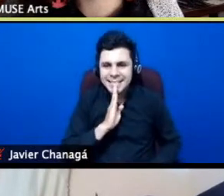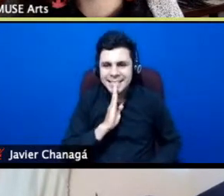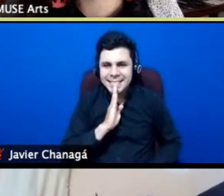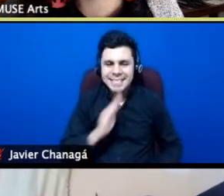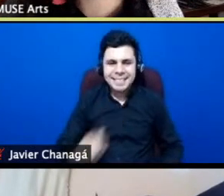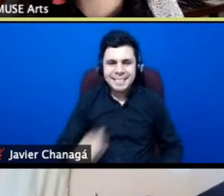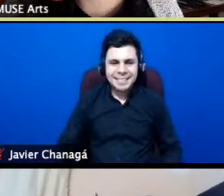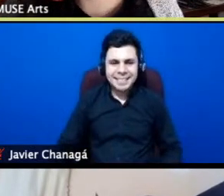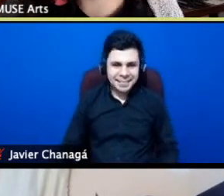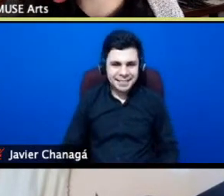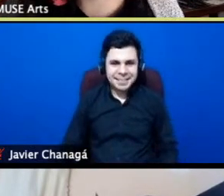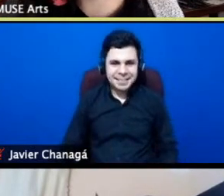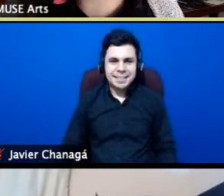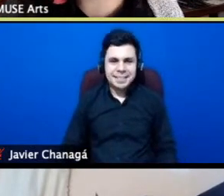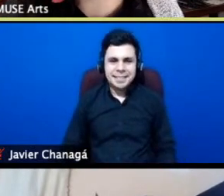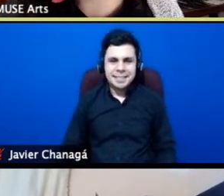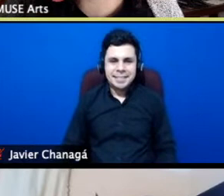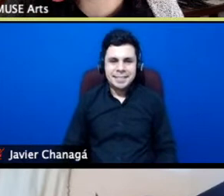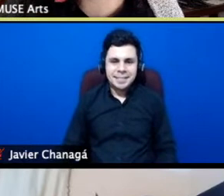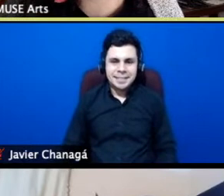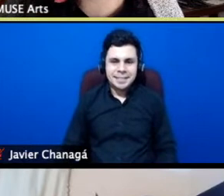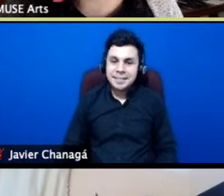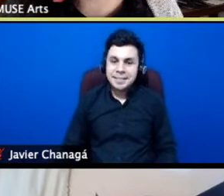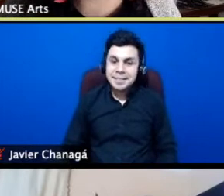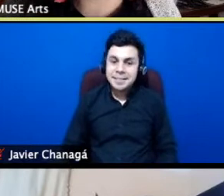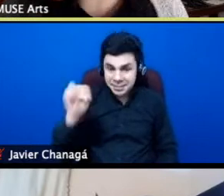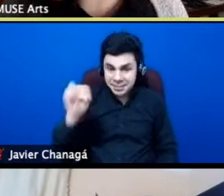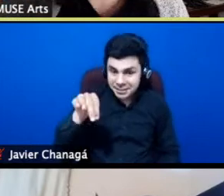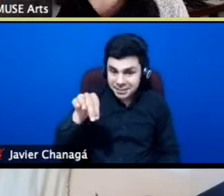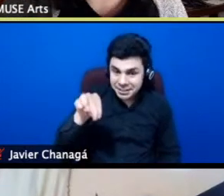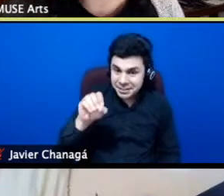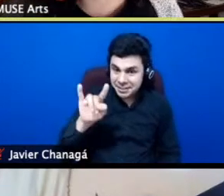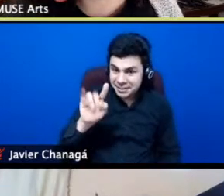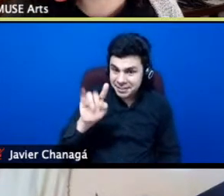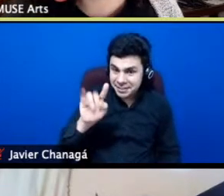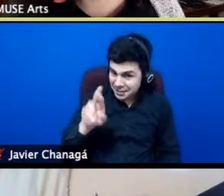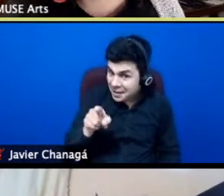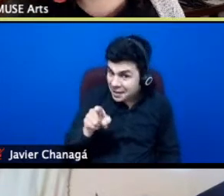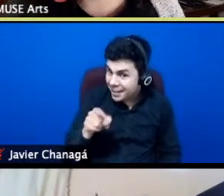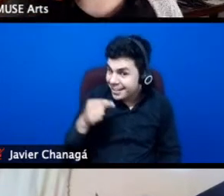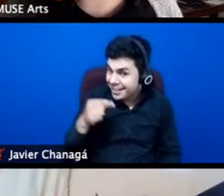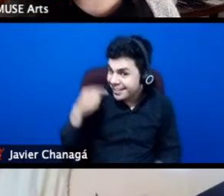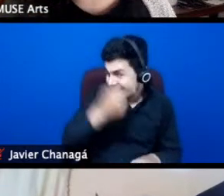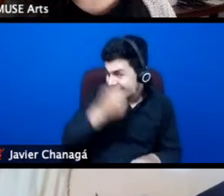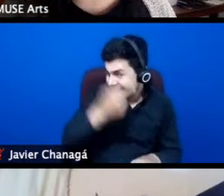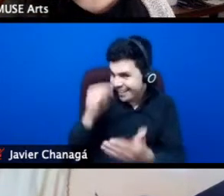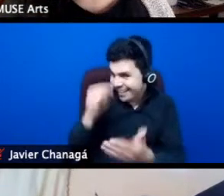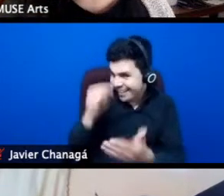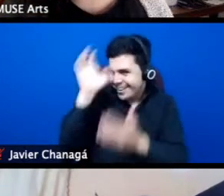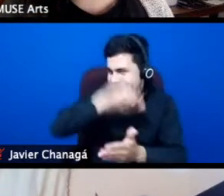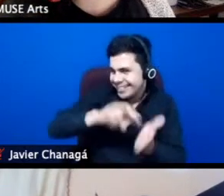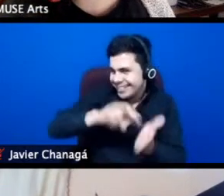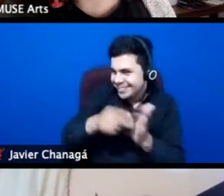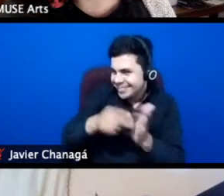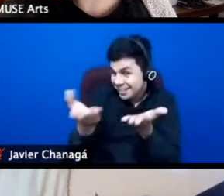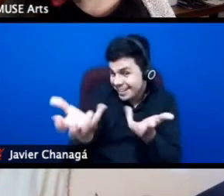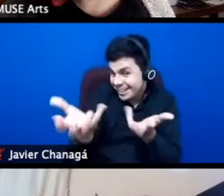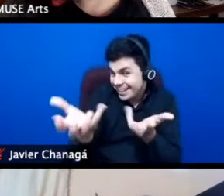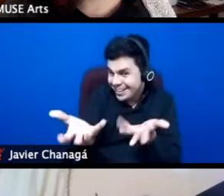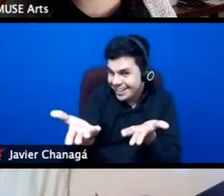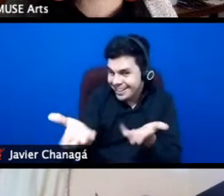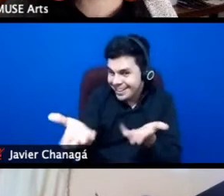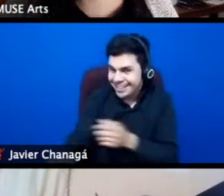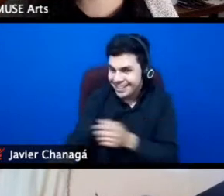Okay, Anur, I saw your face. You're like, okay. Nur, ¿tú sigues? This is an intense